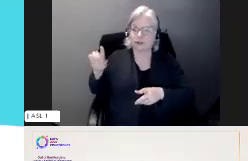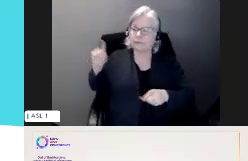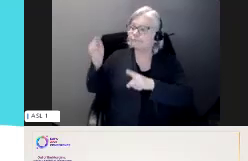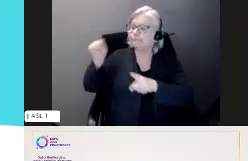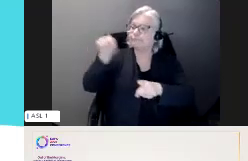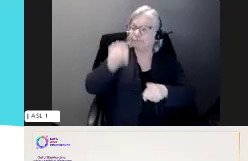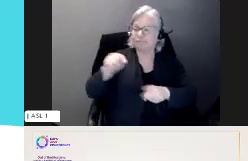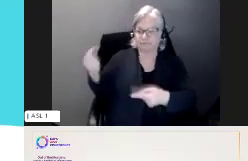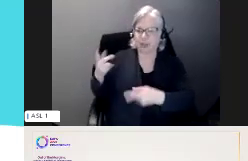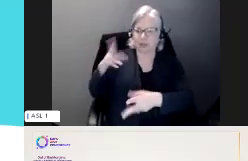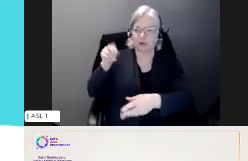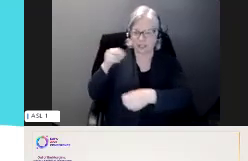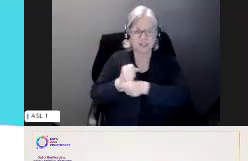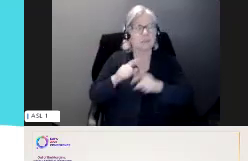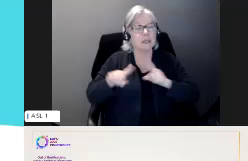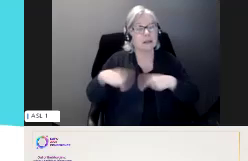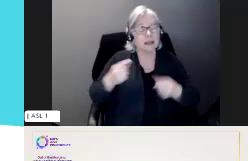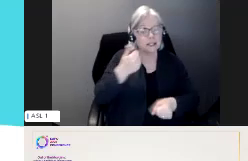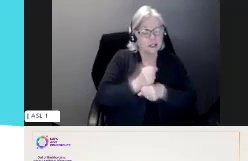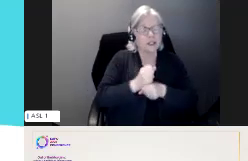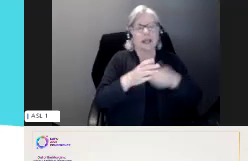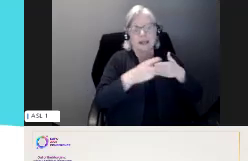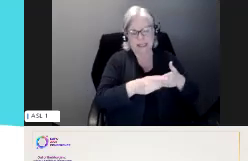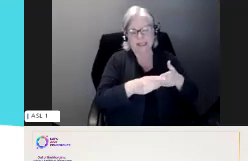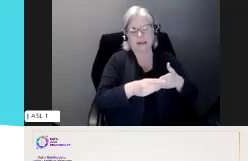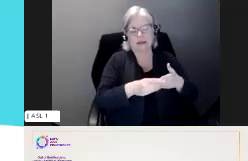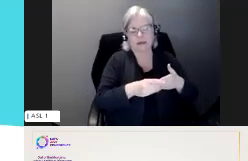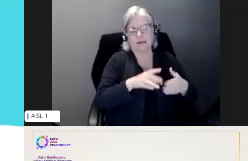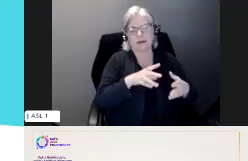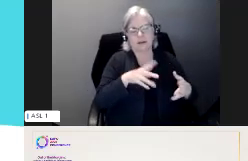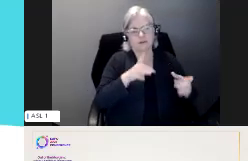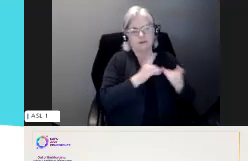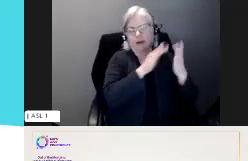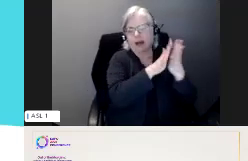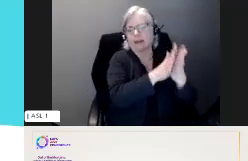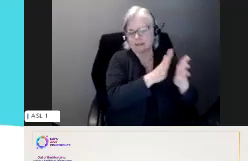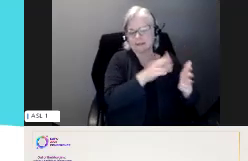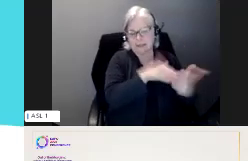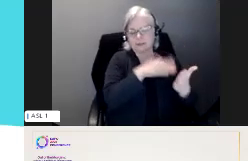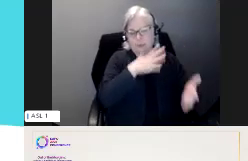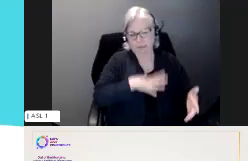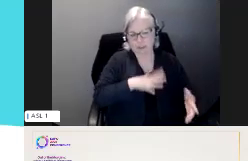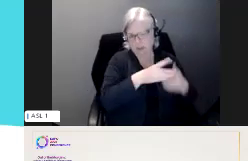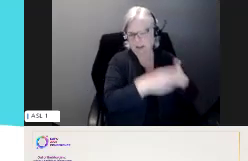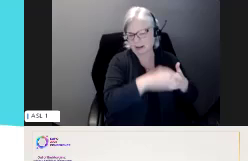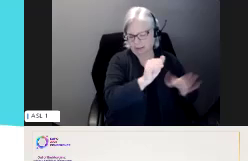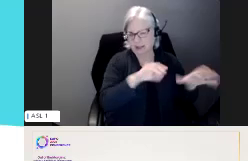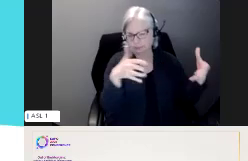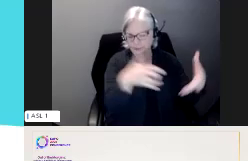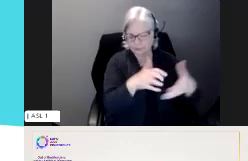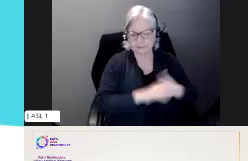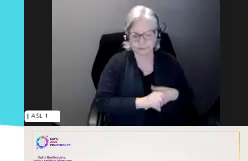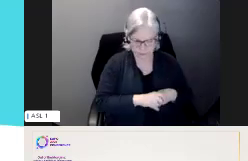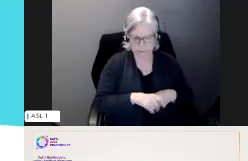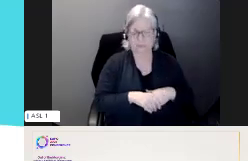last decade, she has been leading the violence against women sector. She champions collective impact as a multi-sector